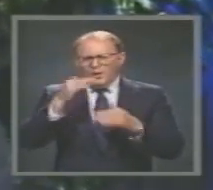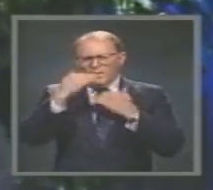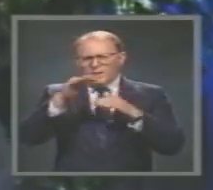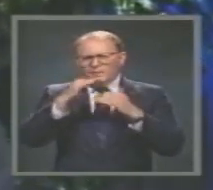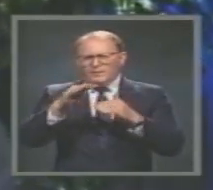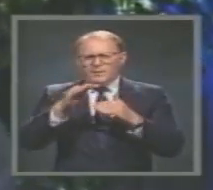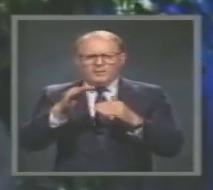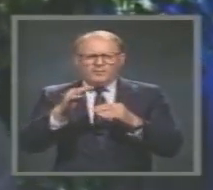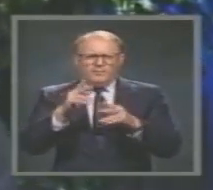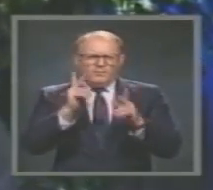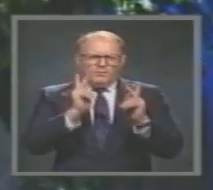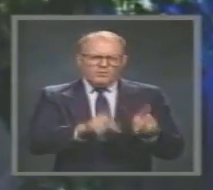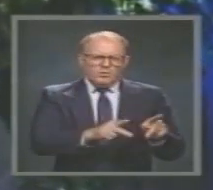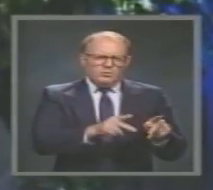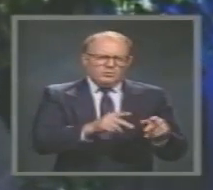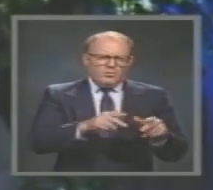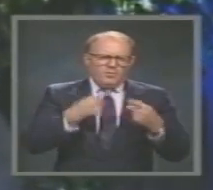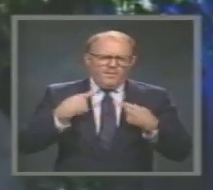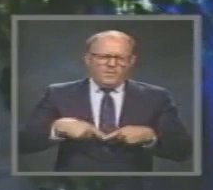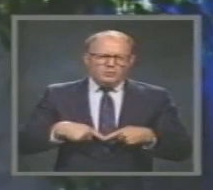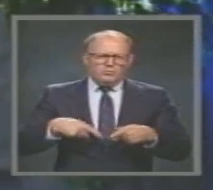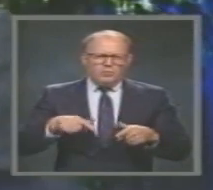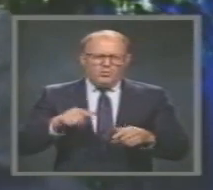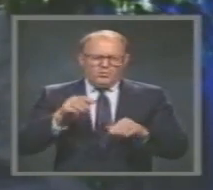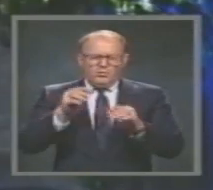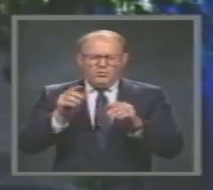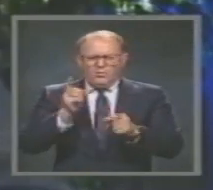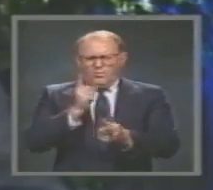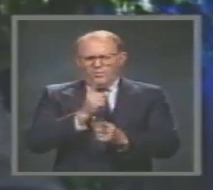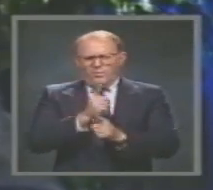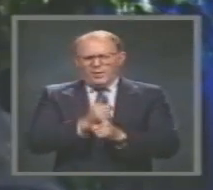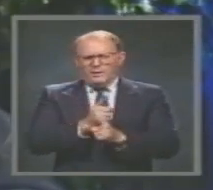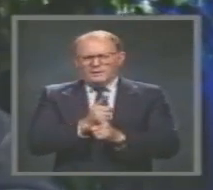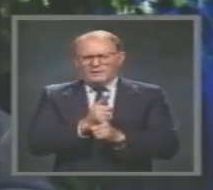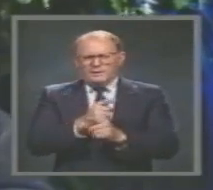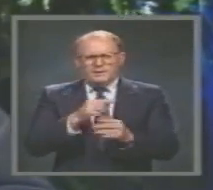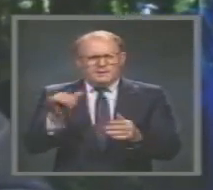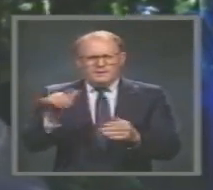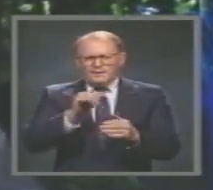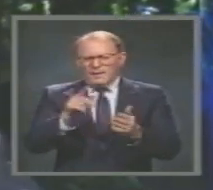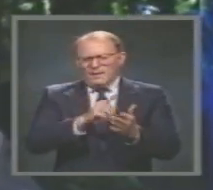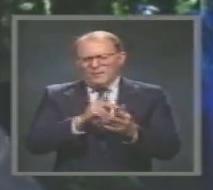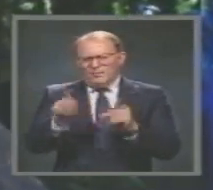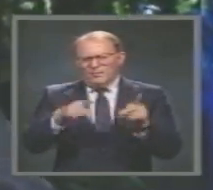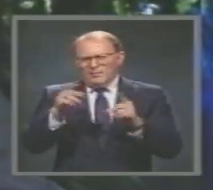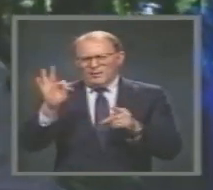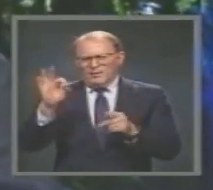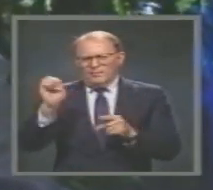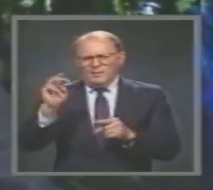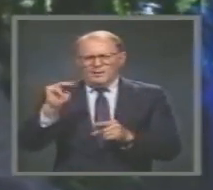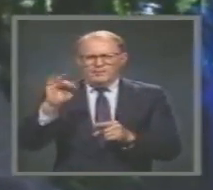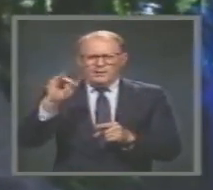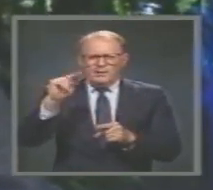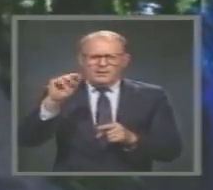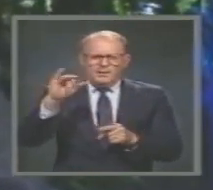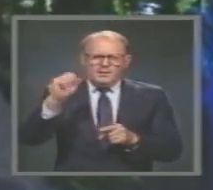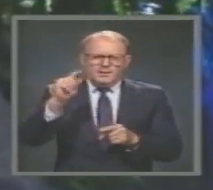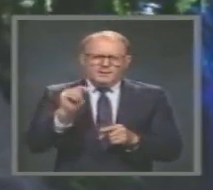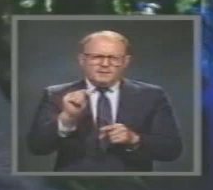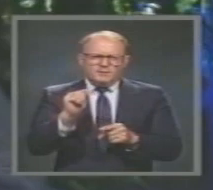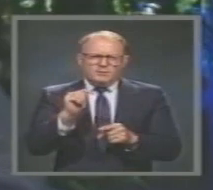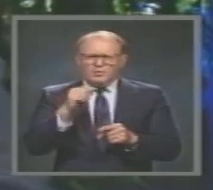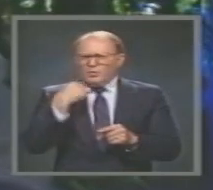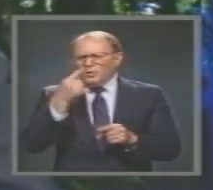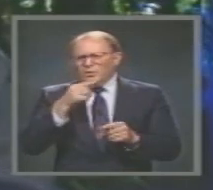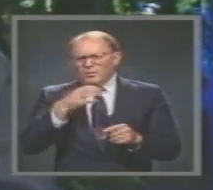personal rights and liberties. These same people, the feminists, who heard protesting so loudly government's interference